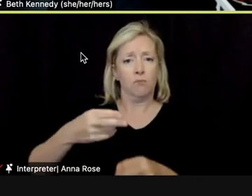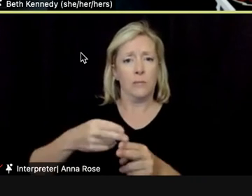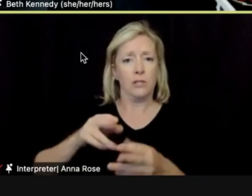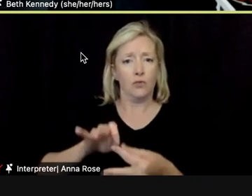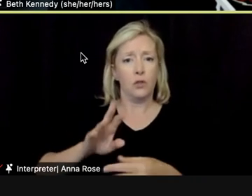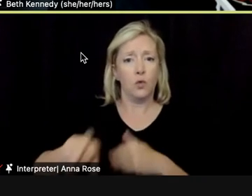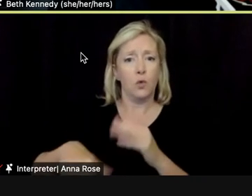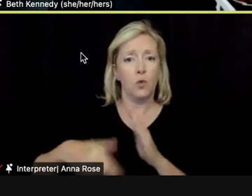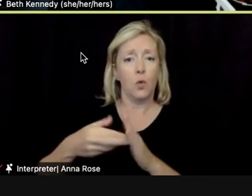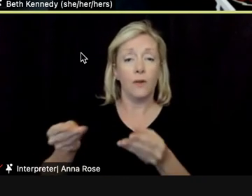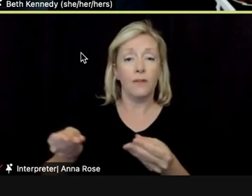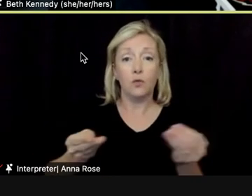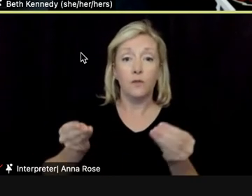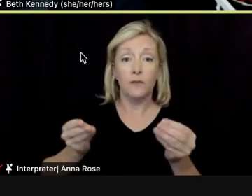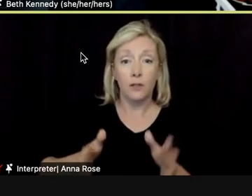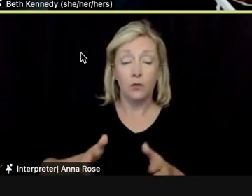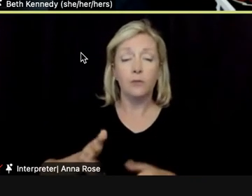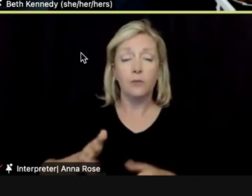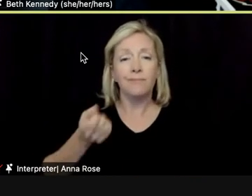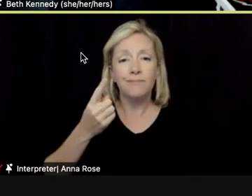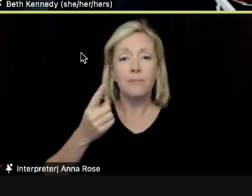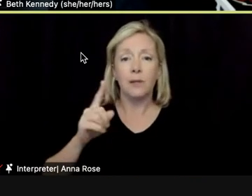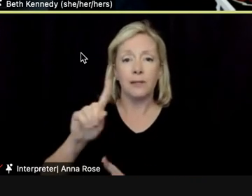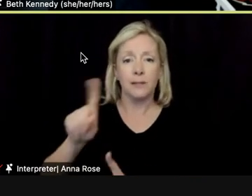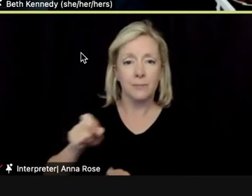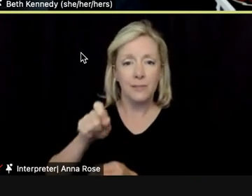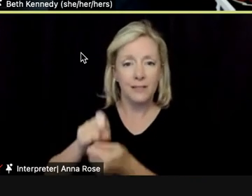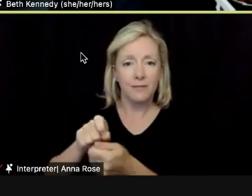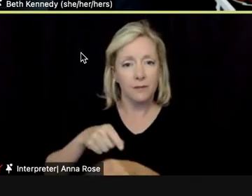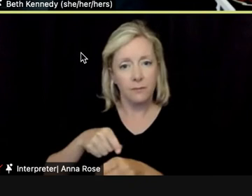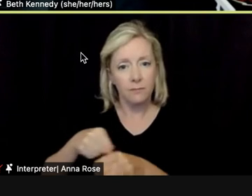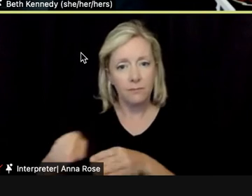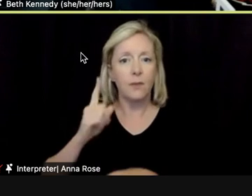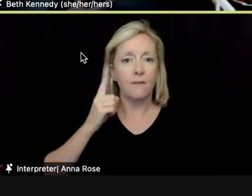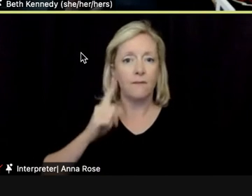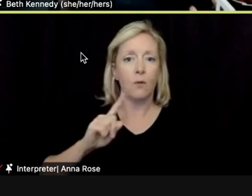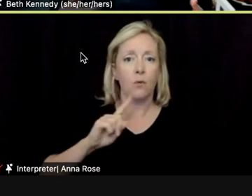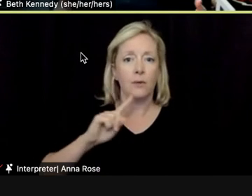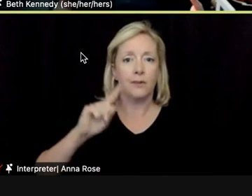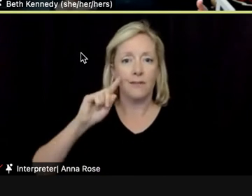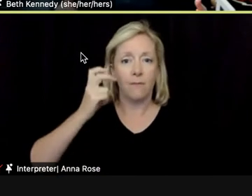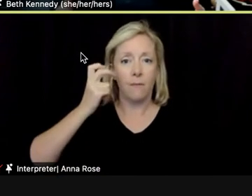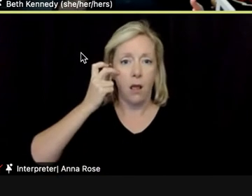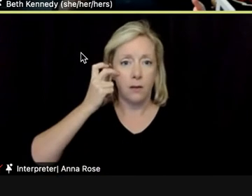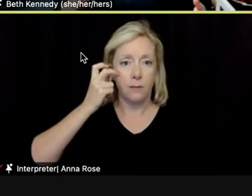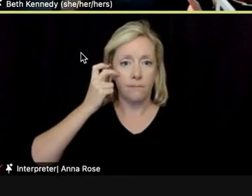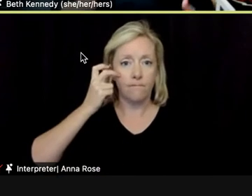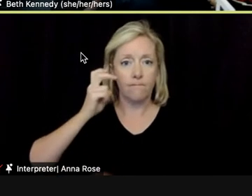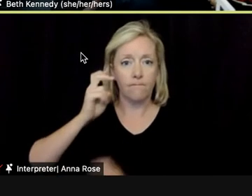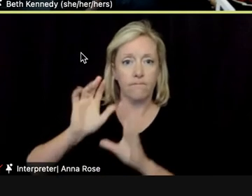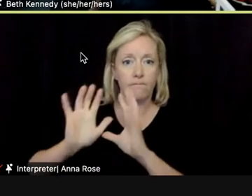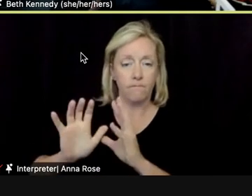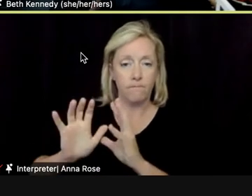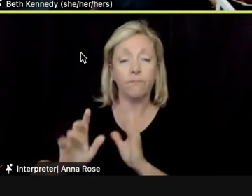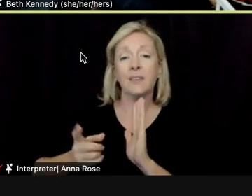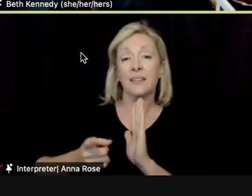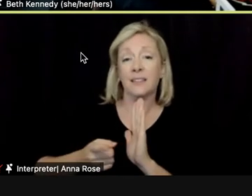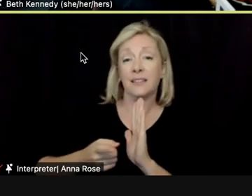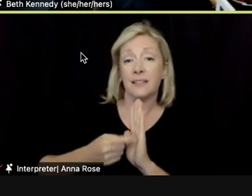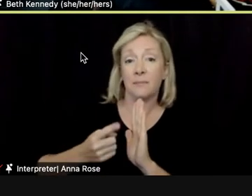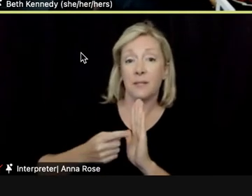is specific to someone who's deafblind. Sometimes the hesitancy about, oh, should we provide